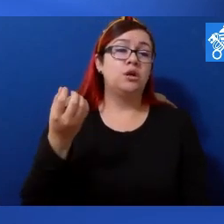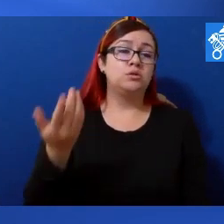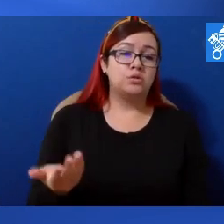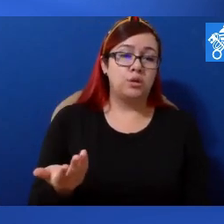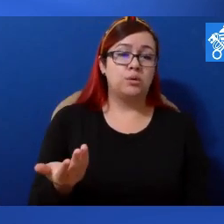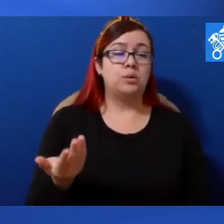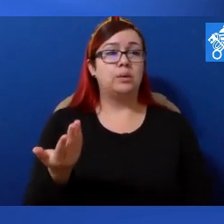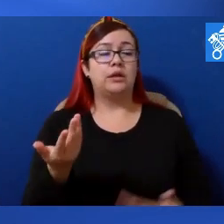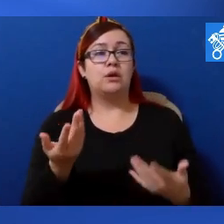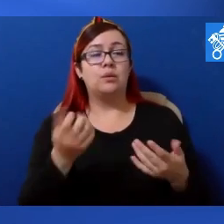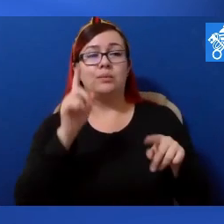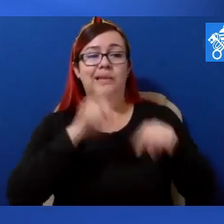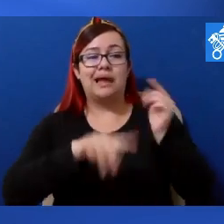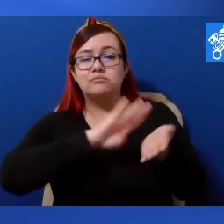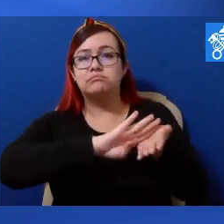it.